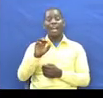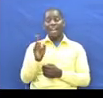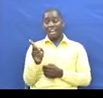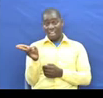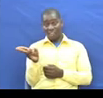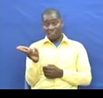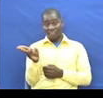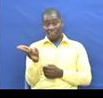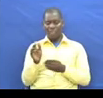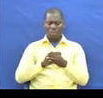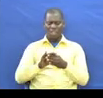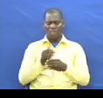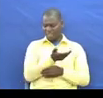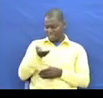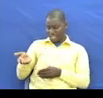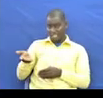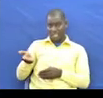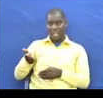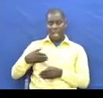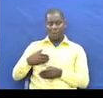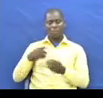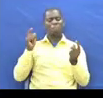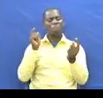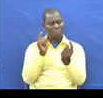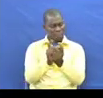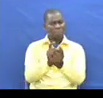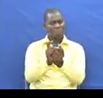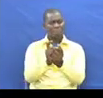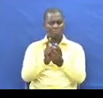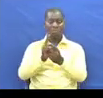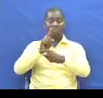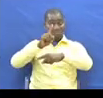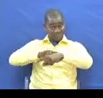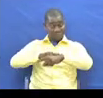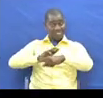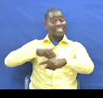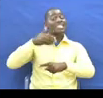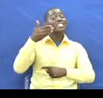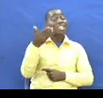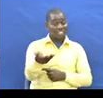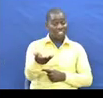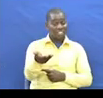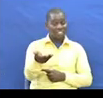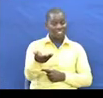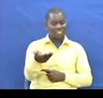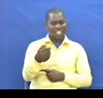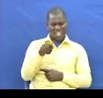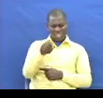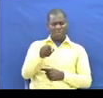But today, we'll only end up with this. When we meet in the next session,